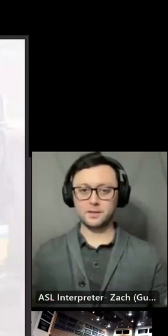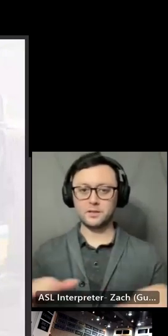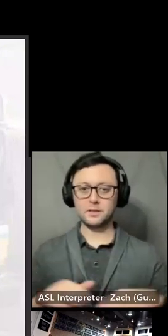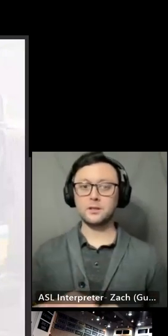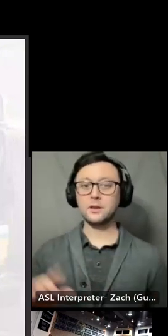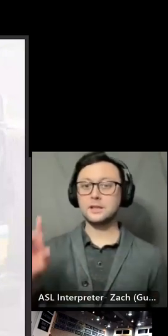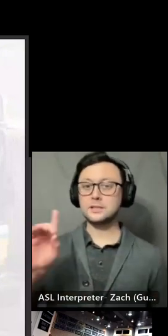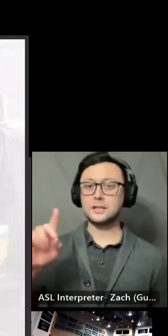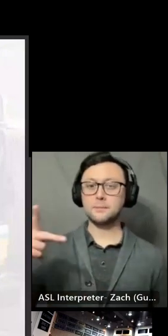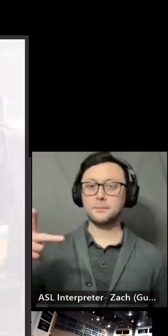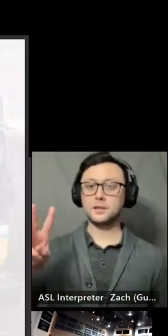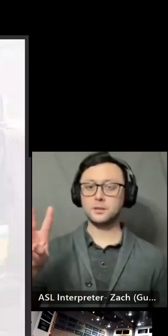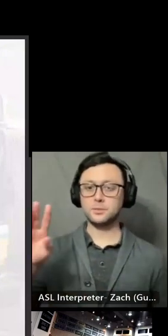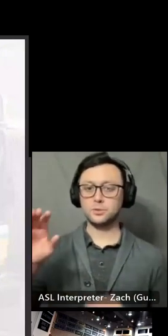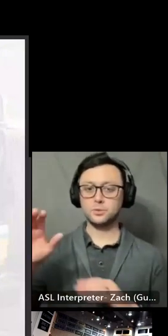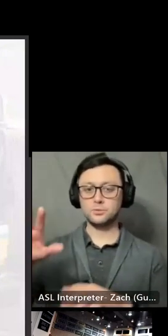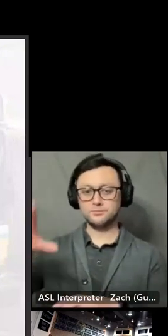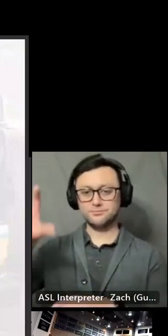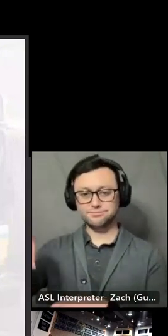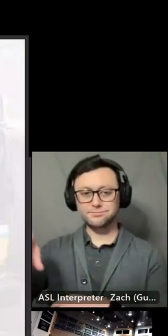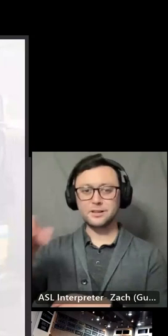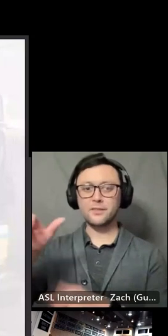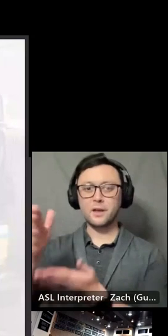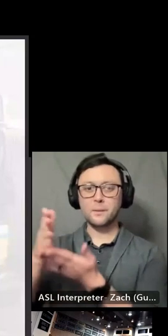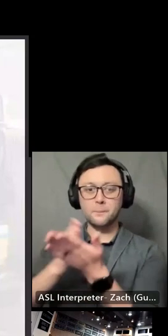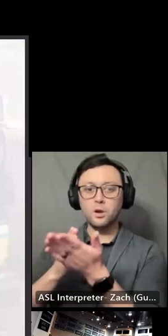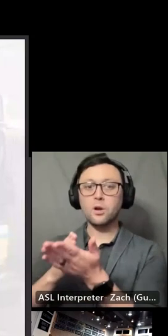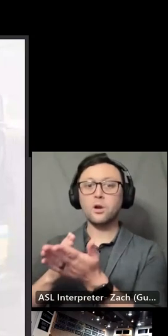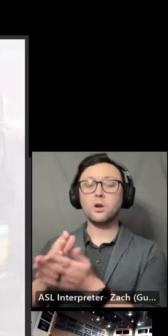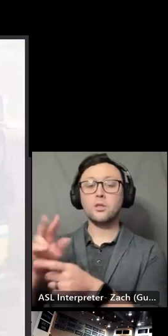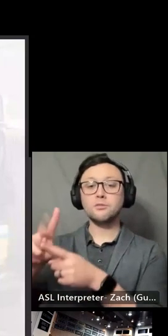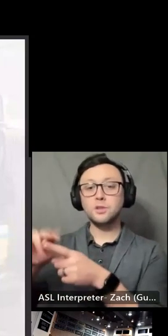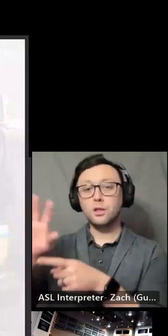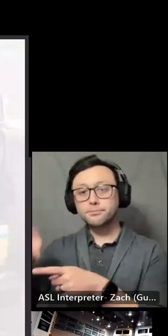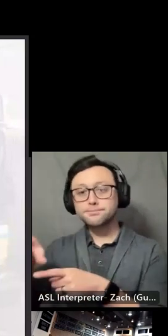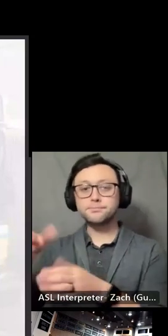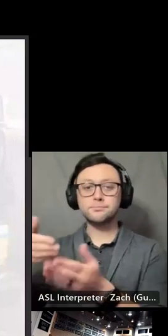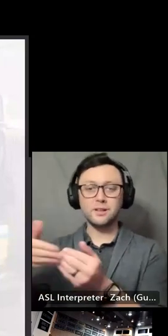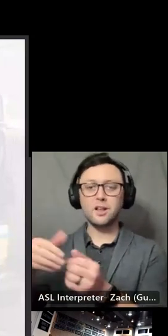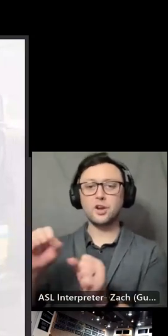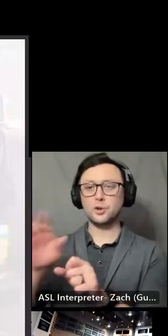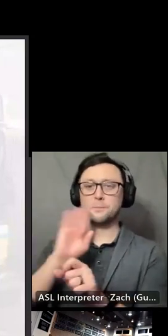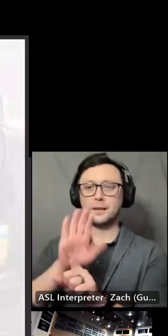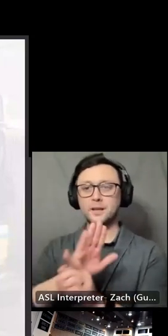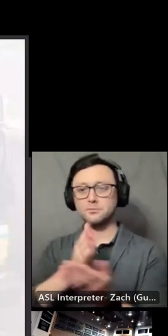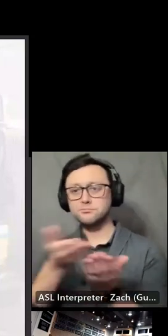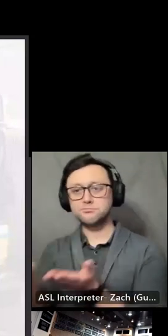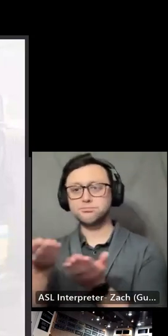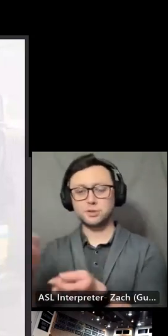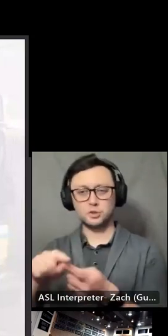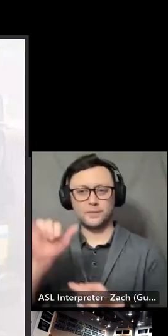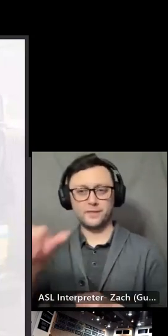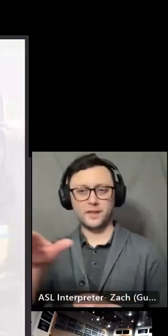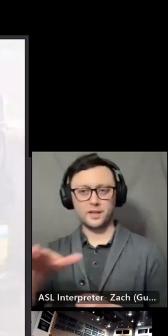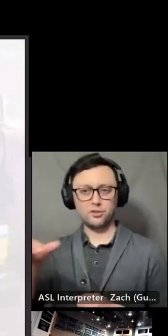the salt pile, can also be shifted down there. So I don't see why an issue should be over here.